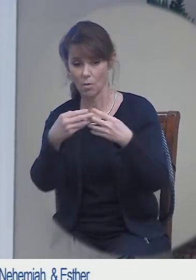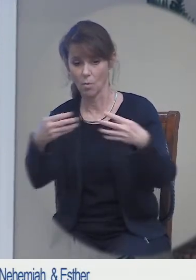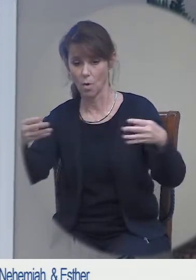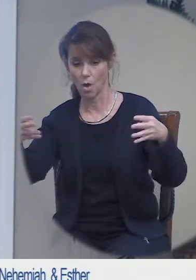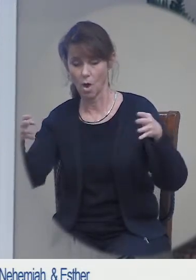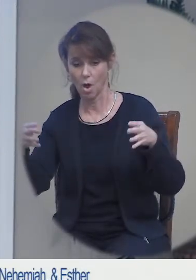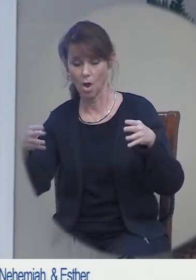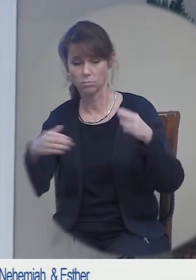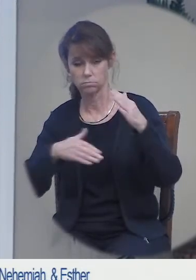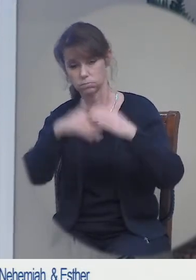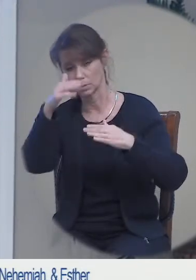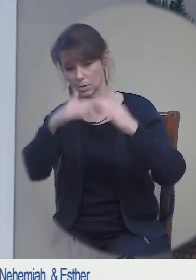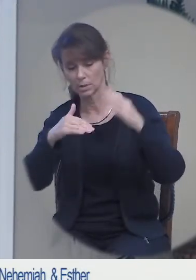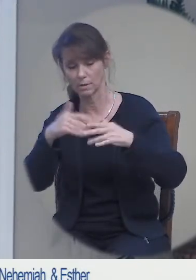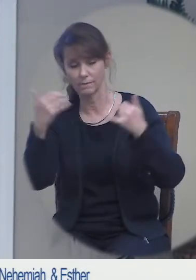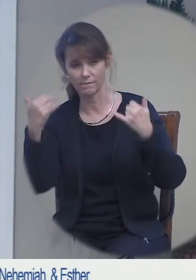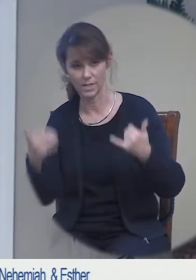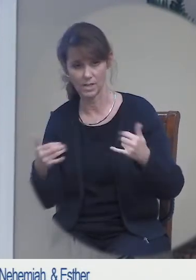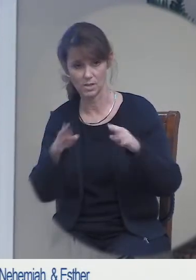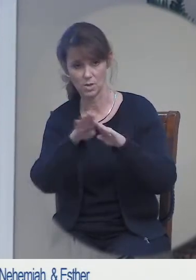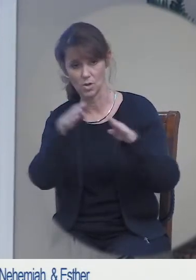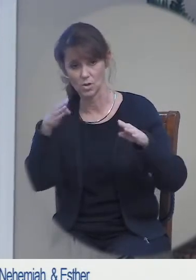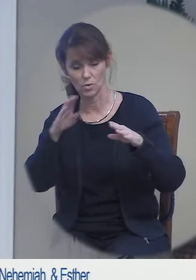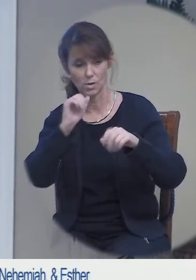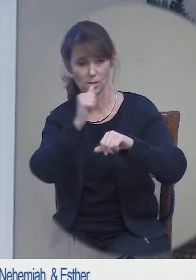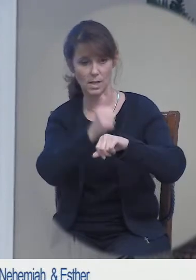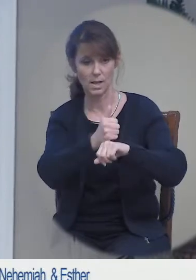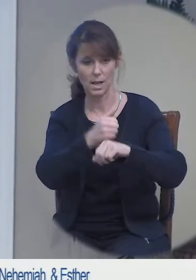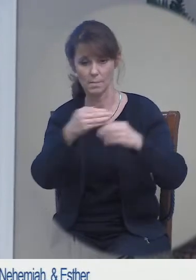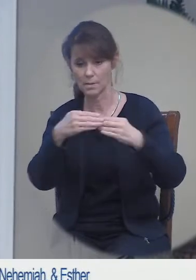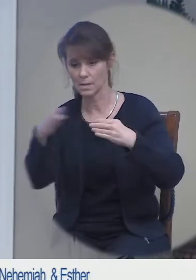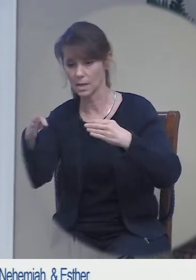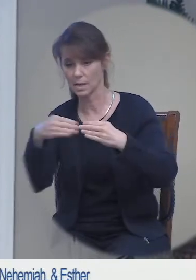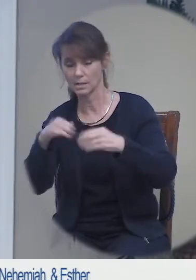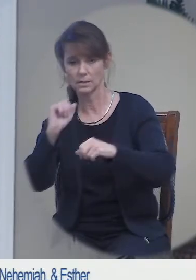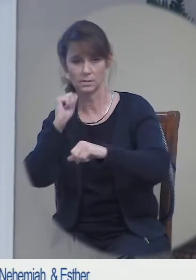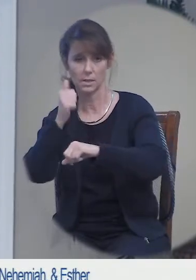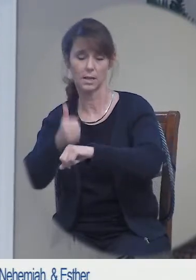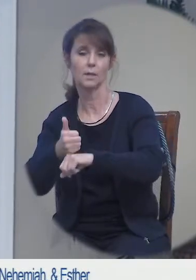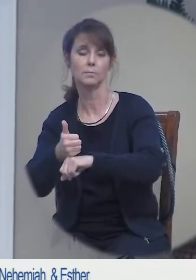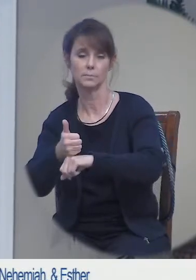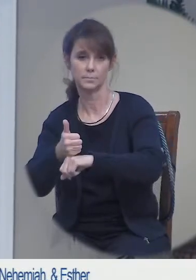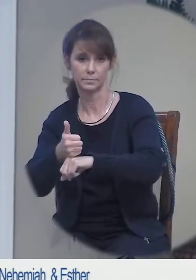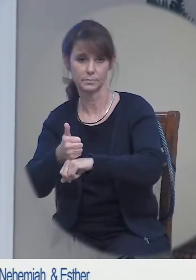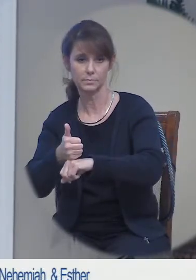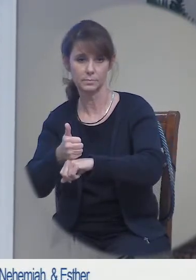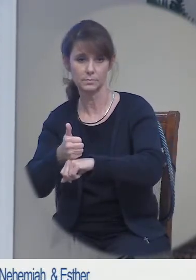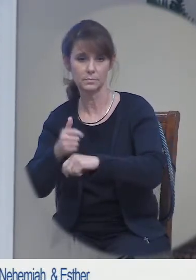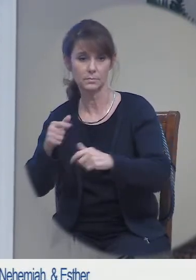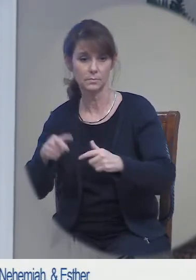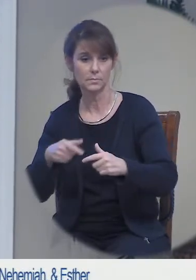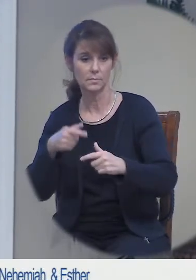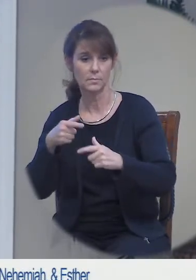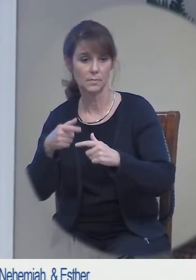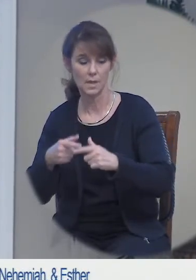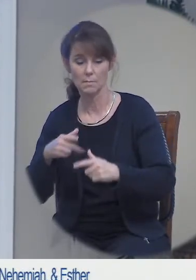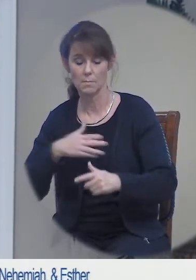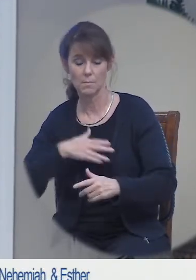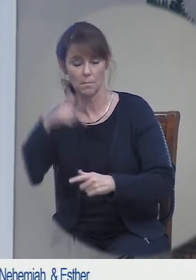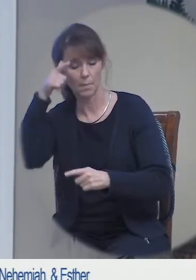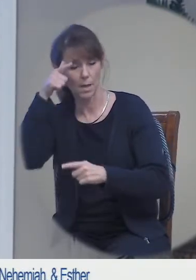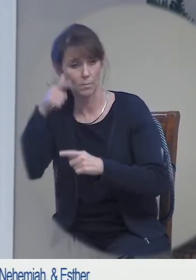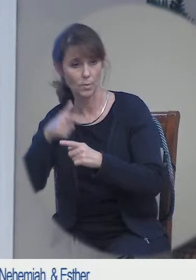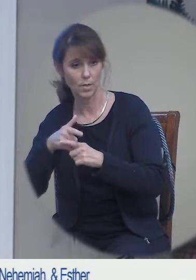rebuilt, and I had set up the doors, and the gatekeepers, and the singers, and the Levites were appointed, then I put Hanani, my brother,